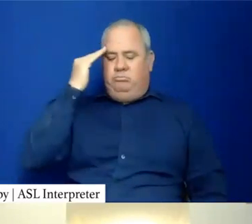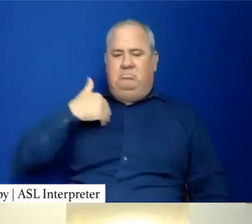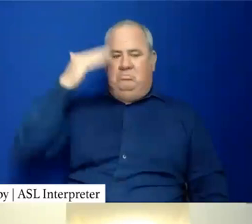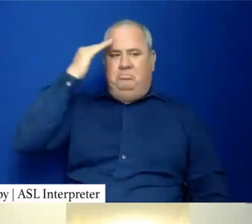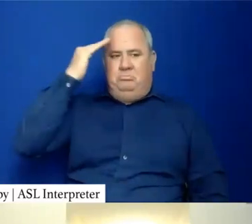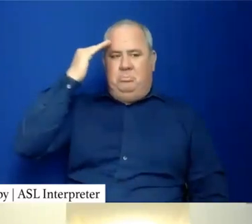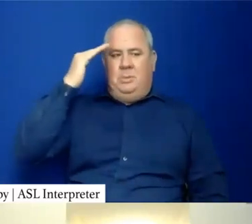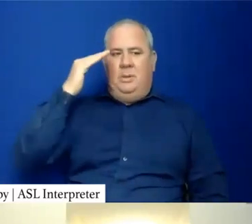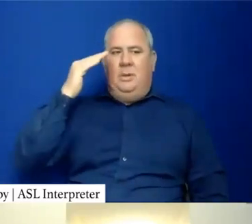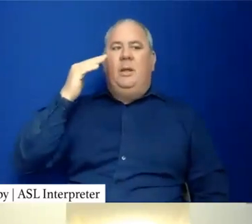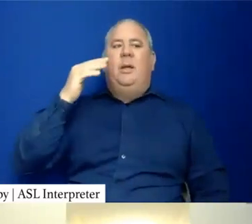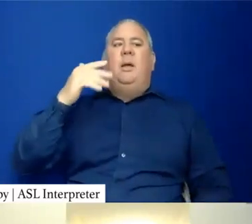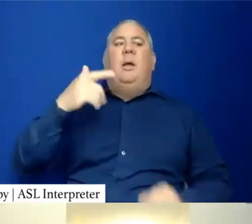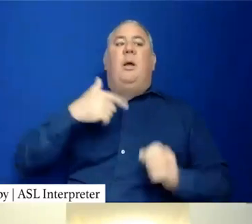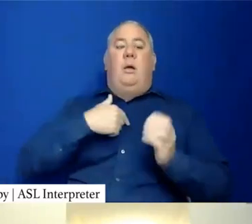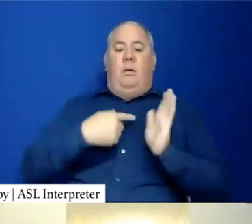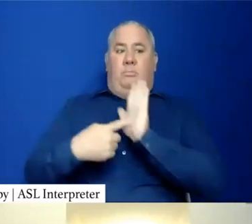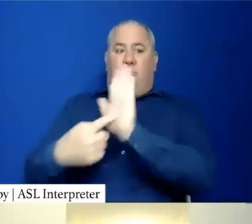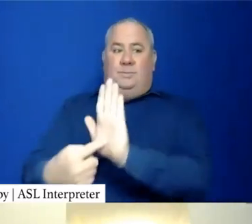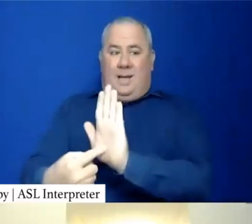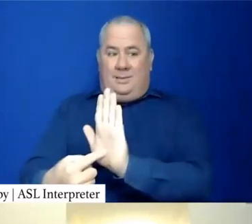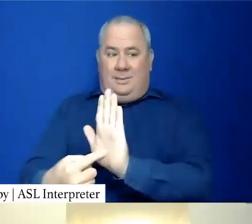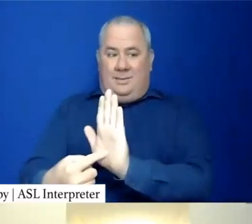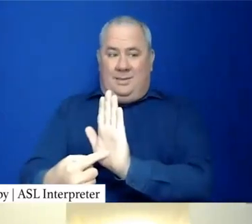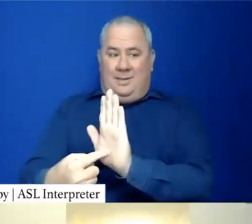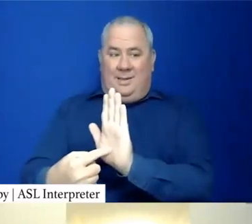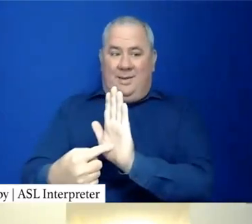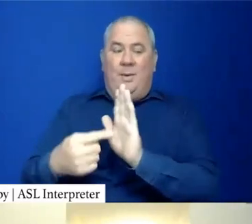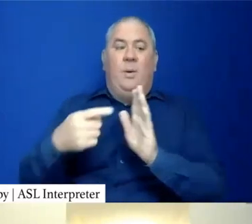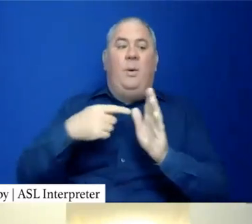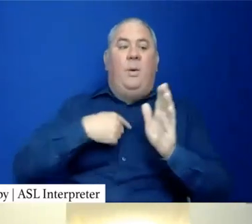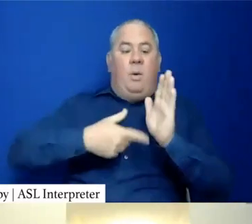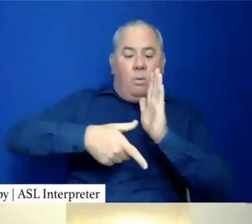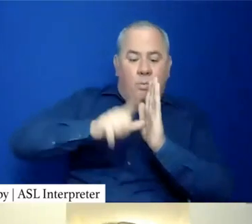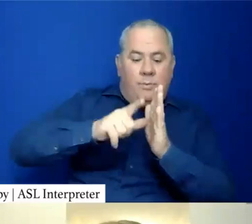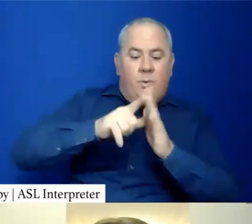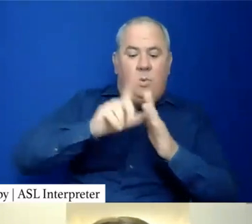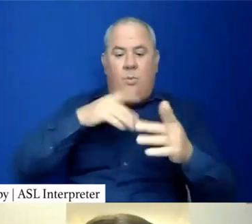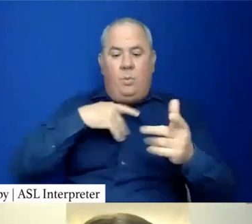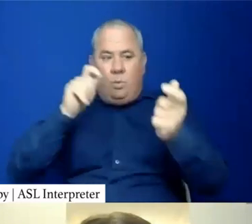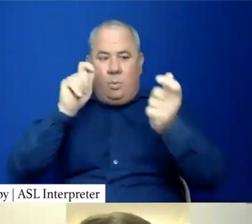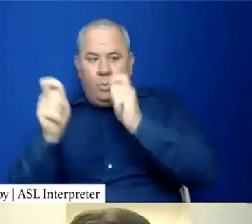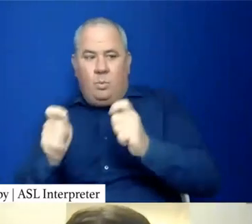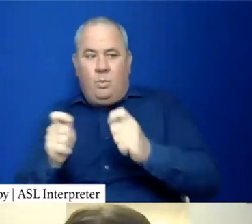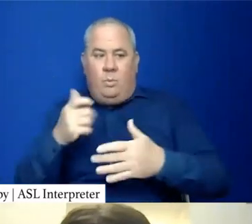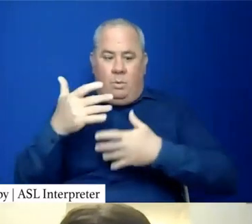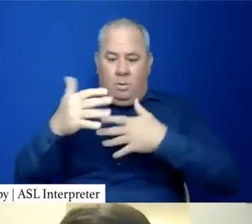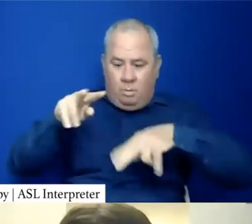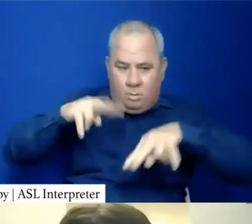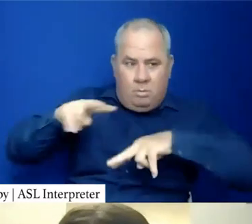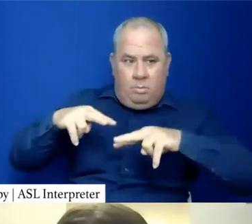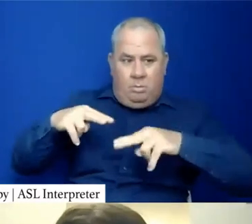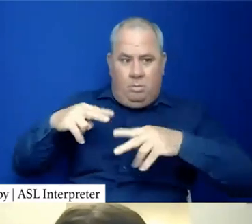presenting work that has been reviewed and revised and, you know, looked over by our peers, approved by